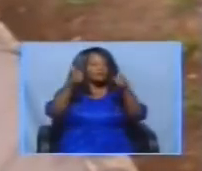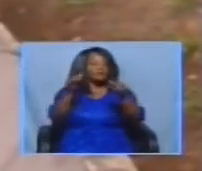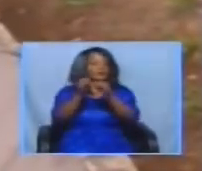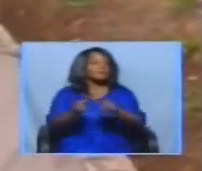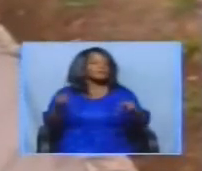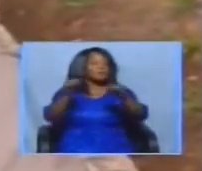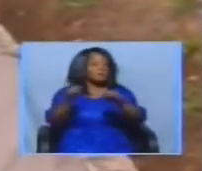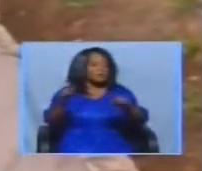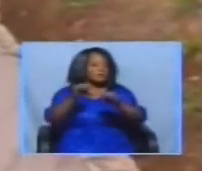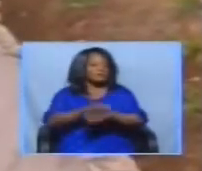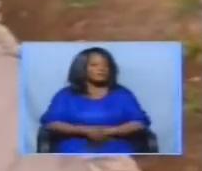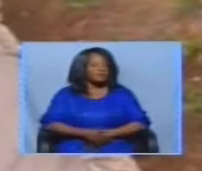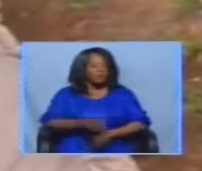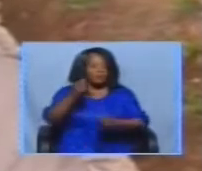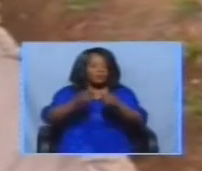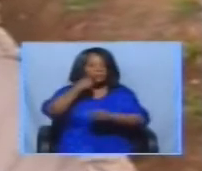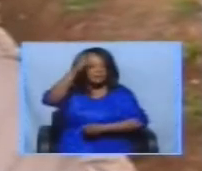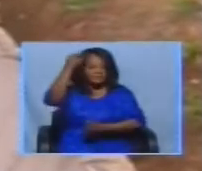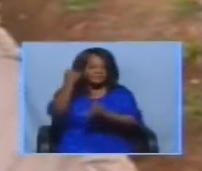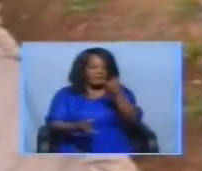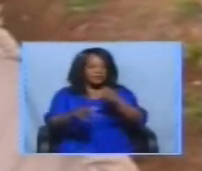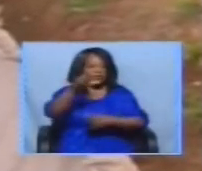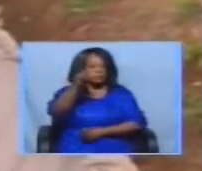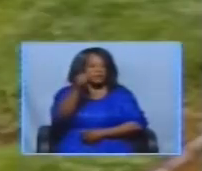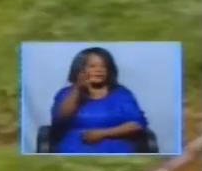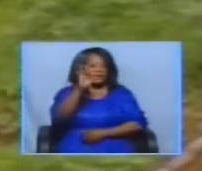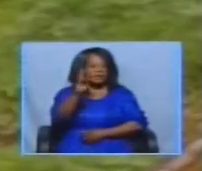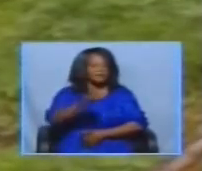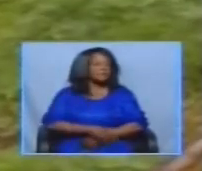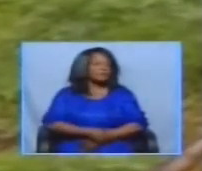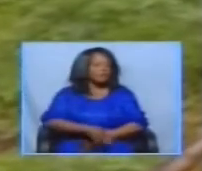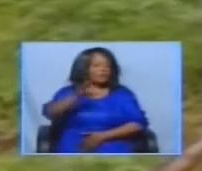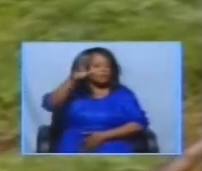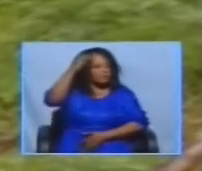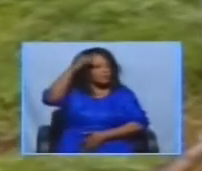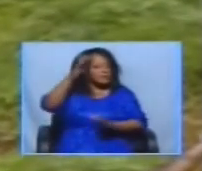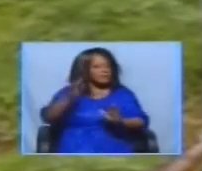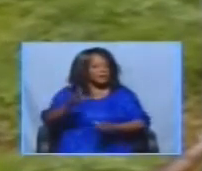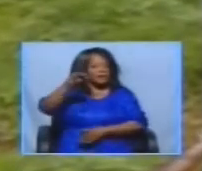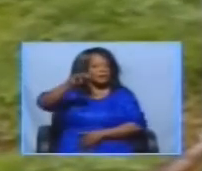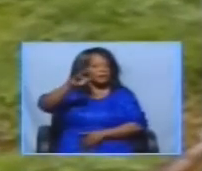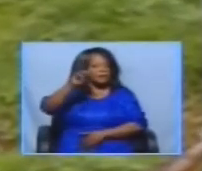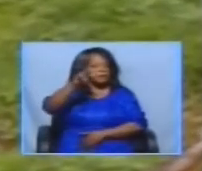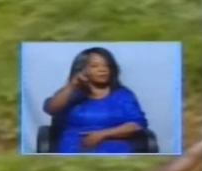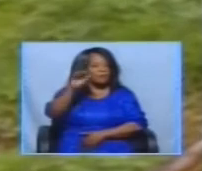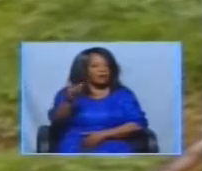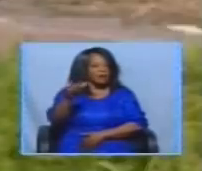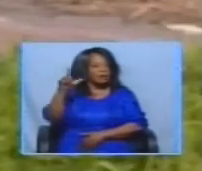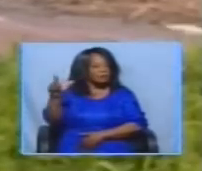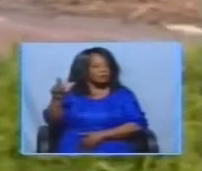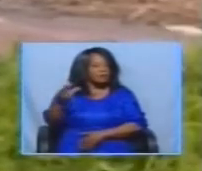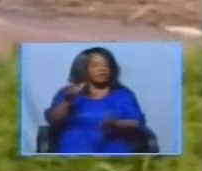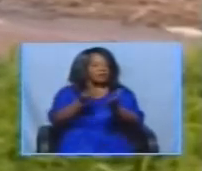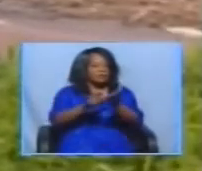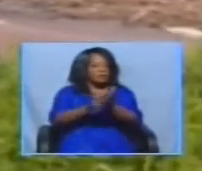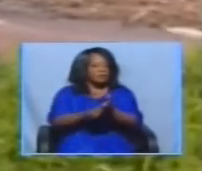to an end in 2018. Meanwhile, Lusaka Province Minister Jaffin Mwakalombe has appealed to Lusaka residents to